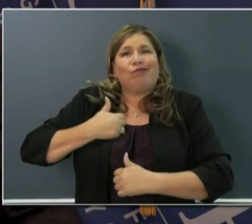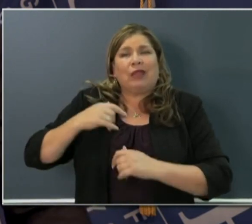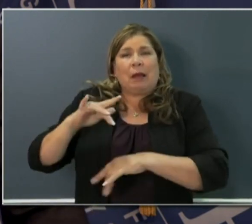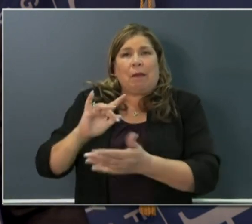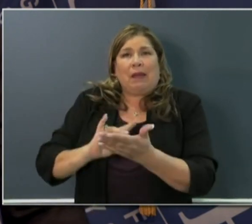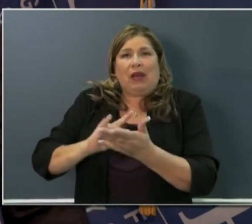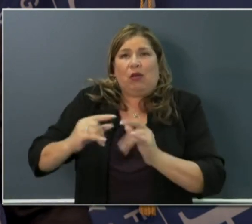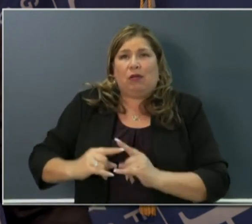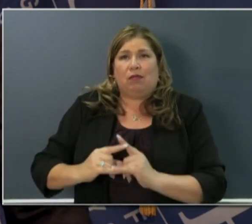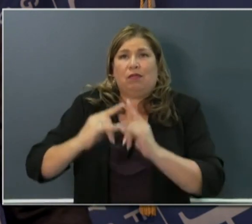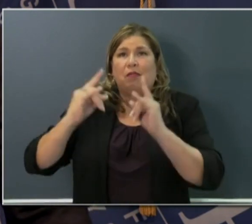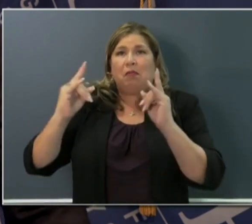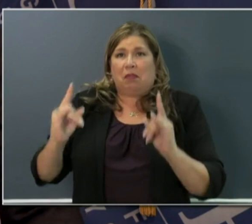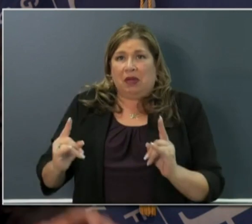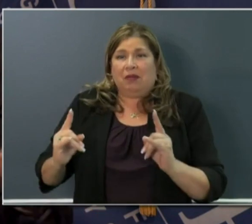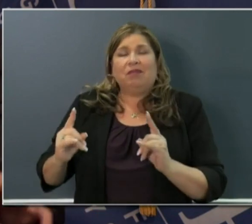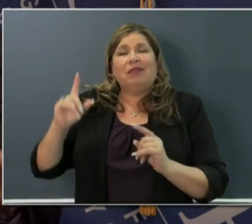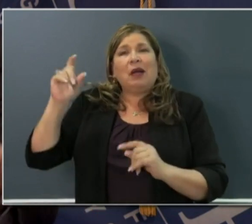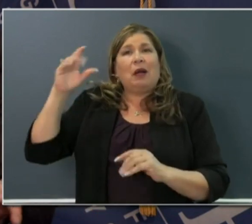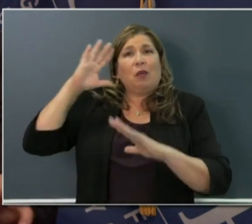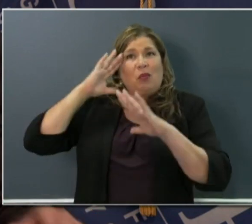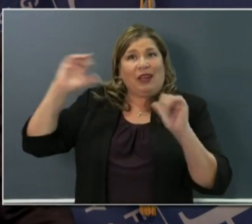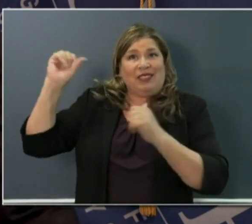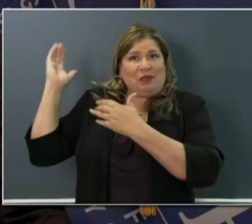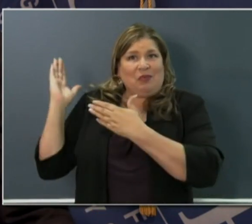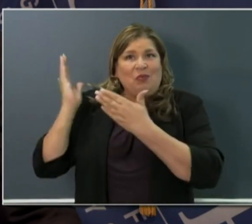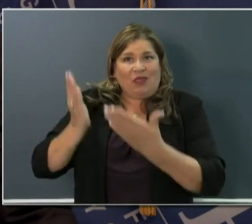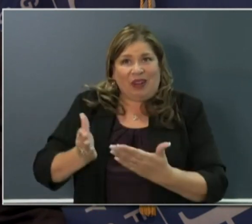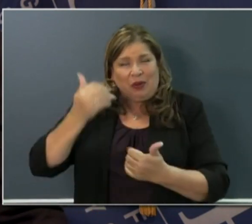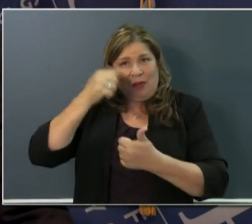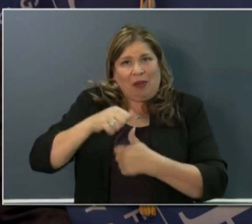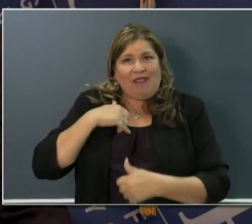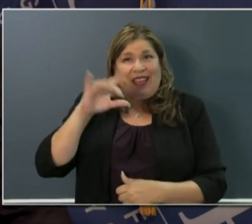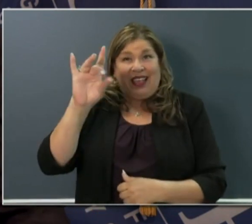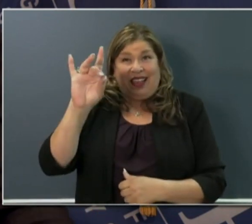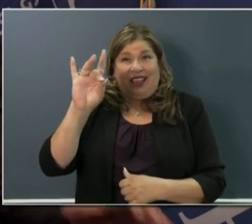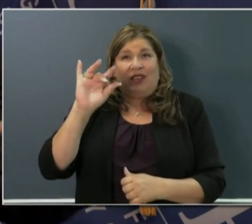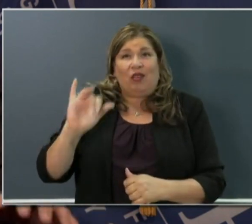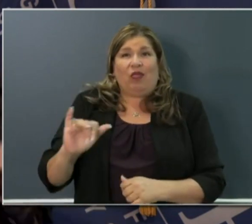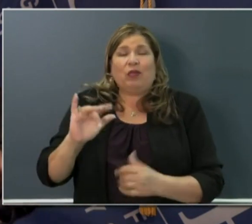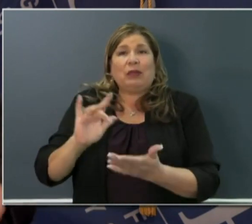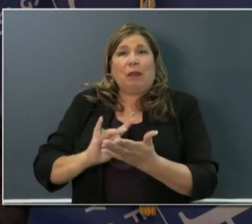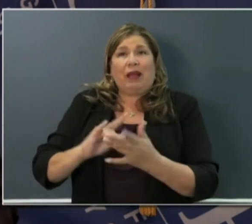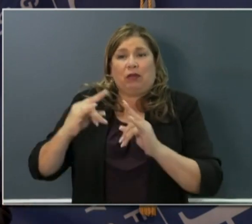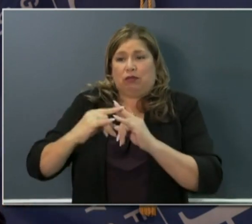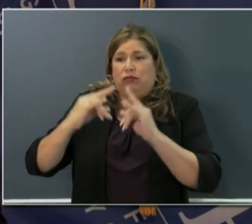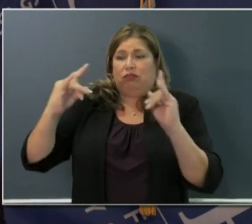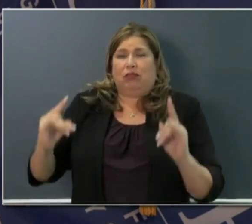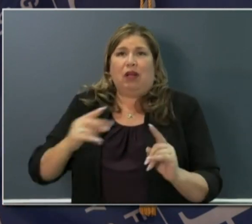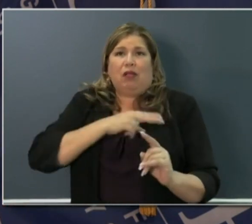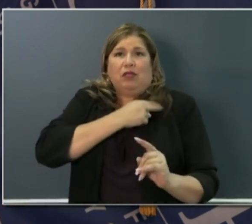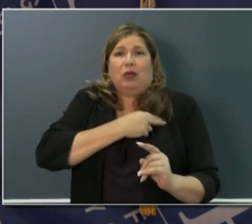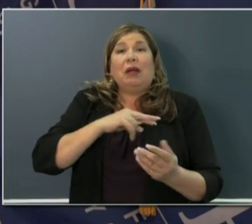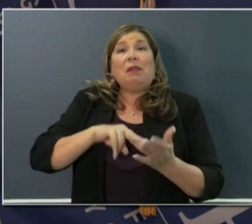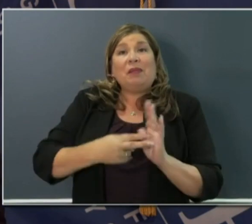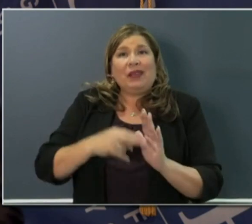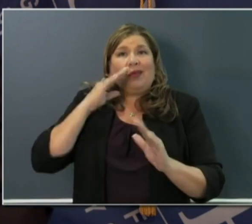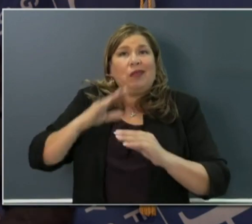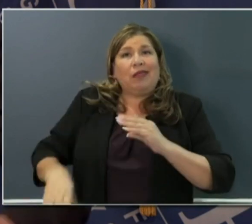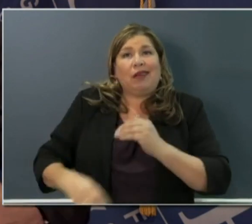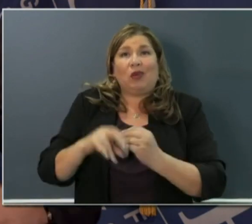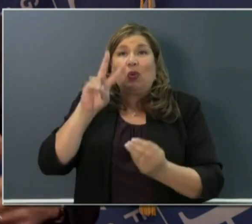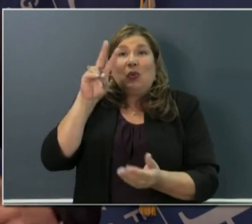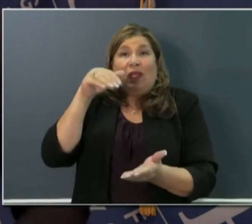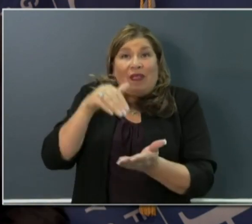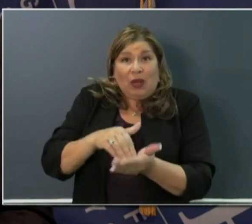able to procure and provide. Remember, 8 of those are coming to the state of California. That's 2,000 additional medical beds.